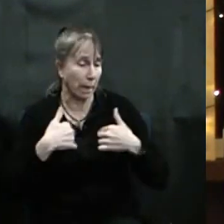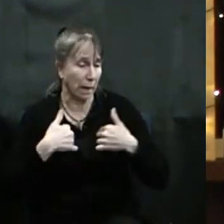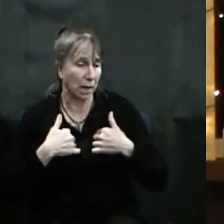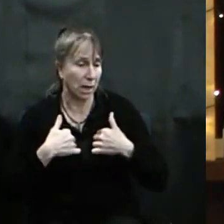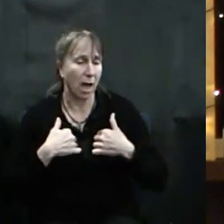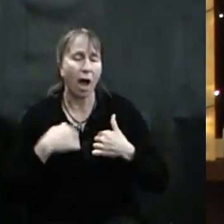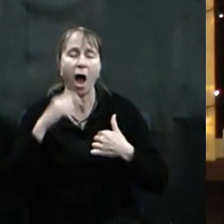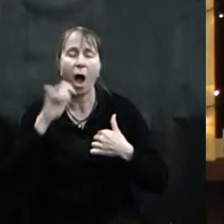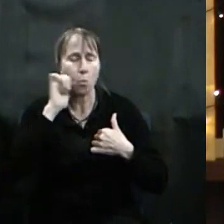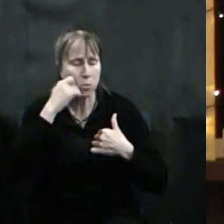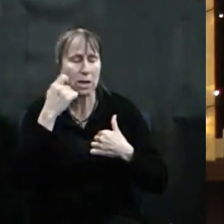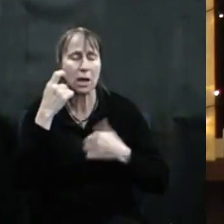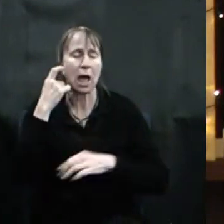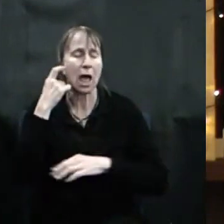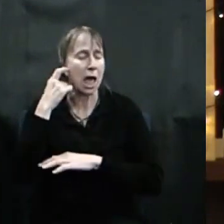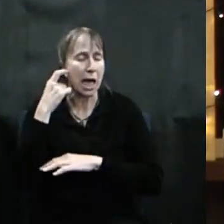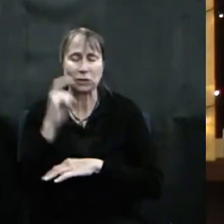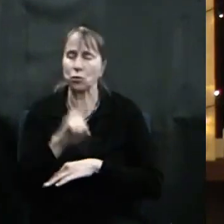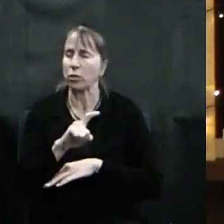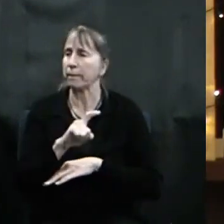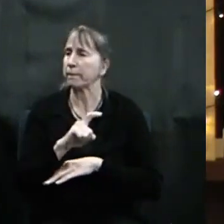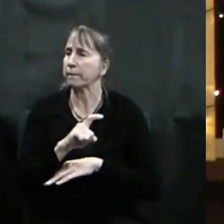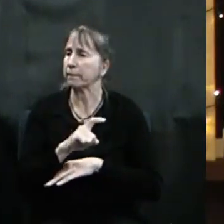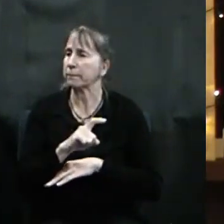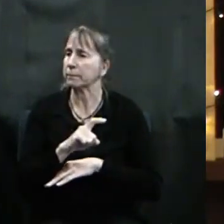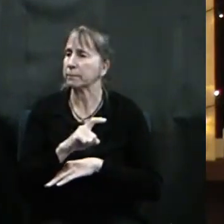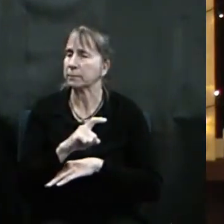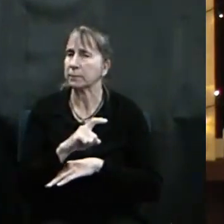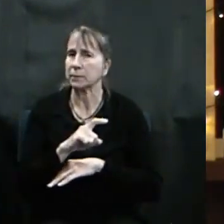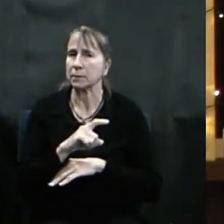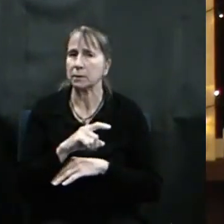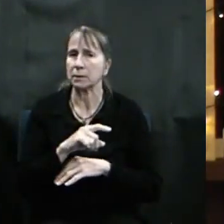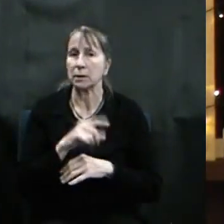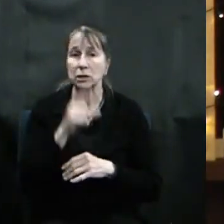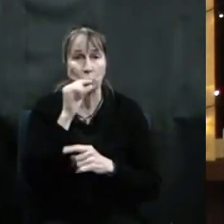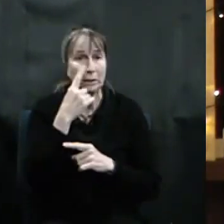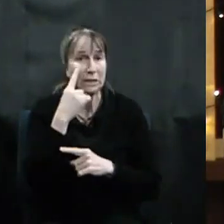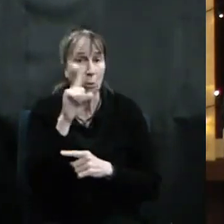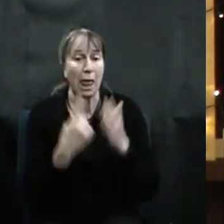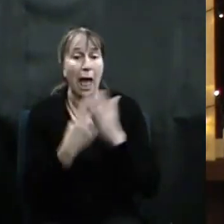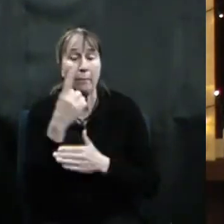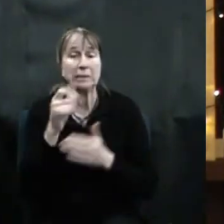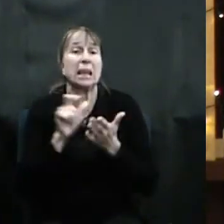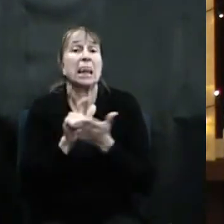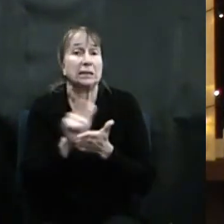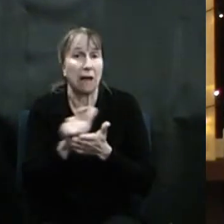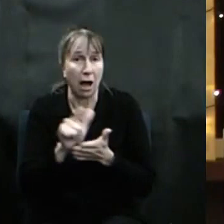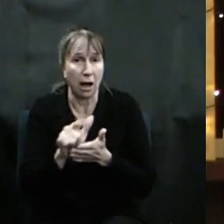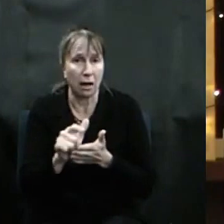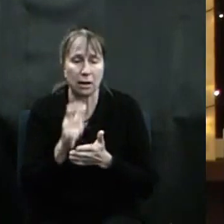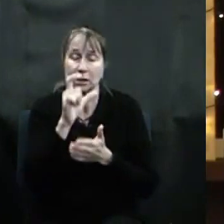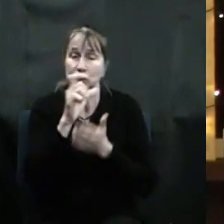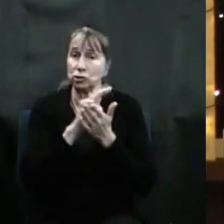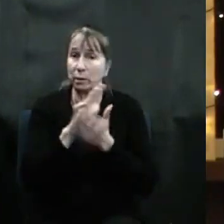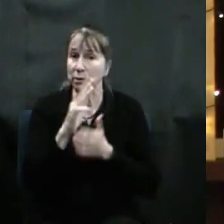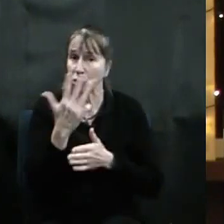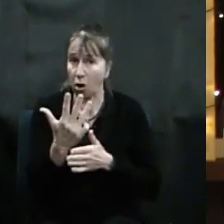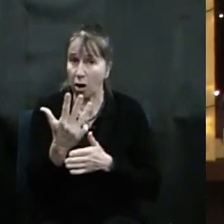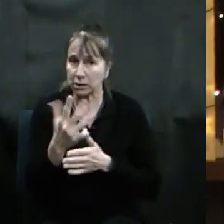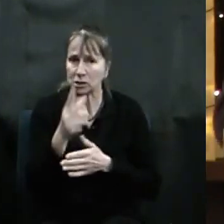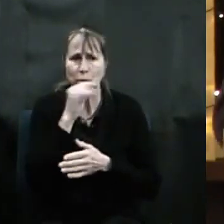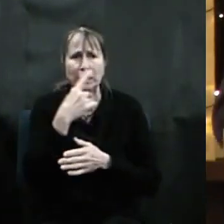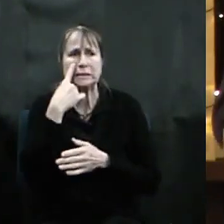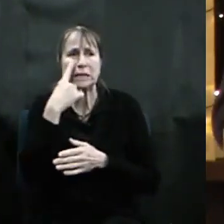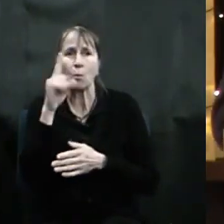the consequences are terrible. You'll see them in chapters 9 and 10. In chapters 9, you see the punishment that's coming on his